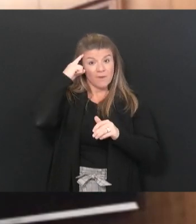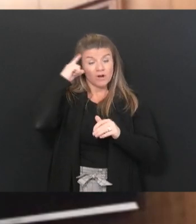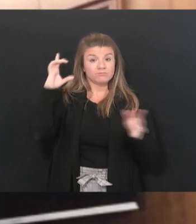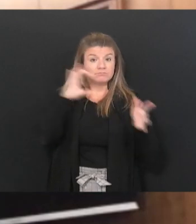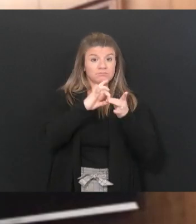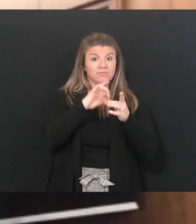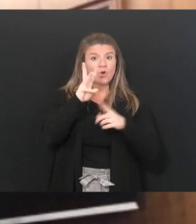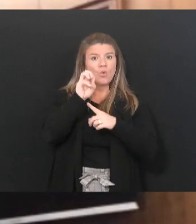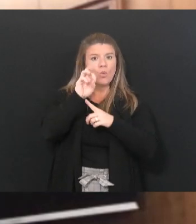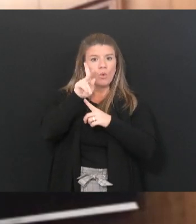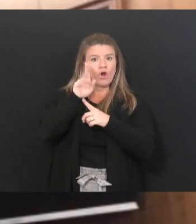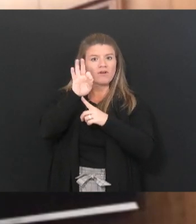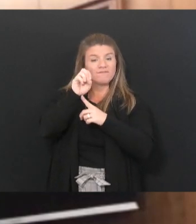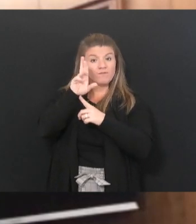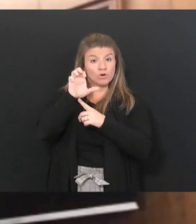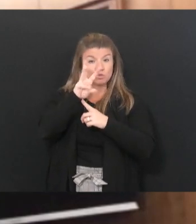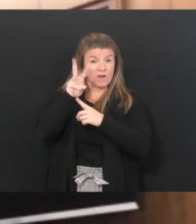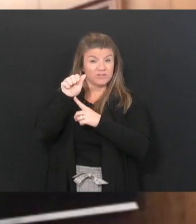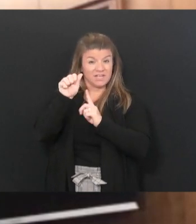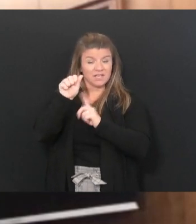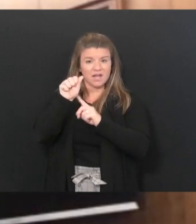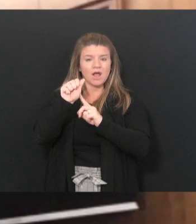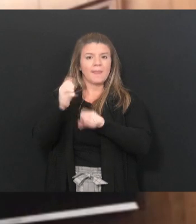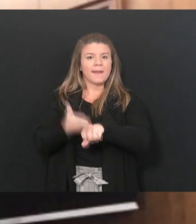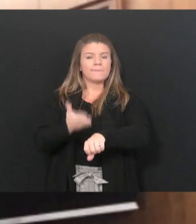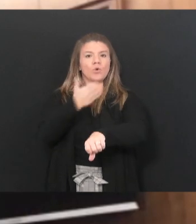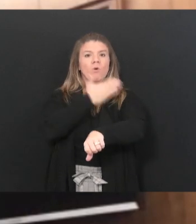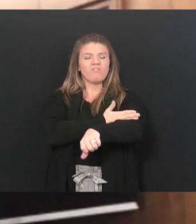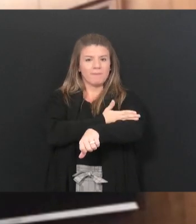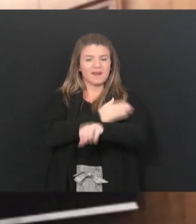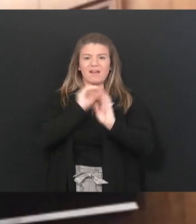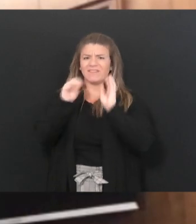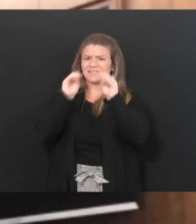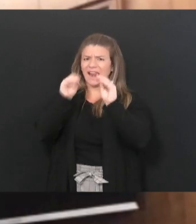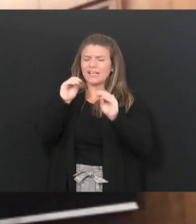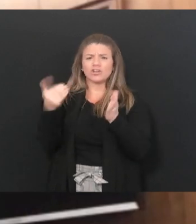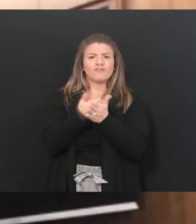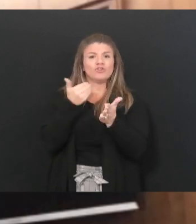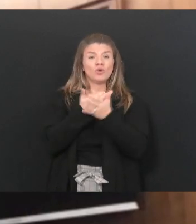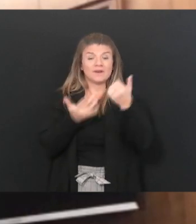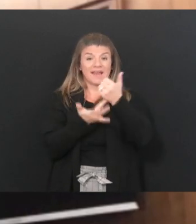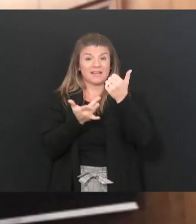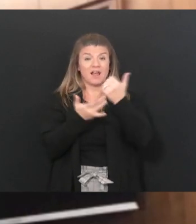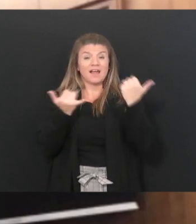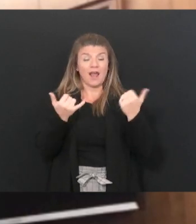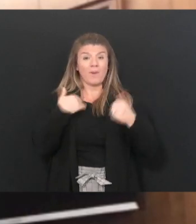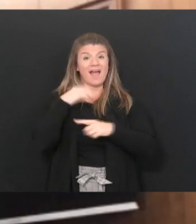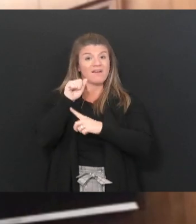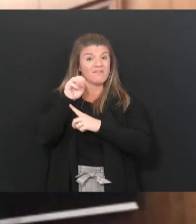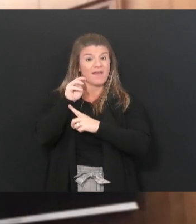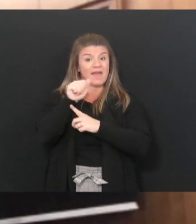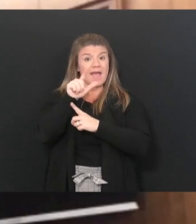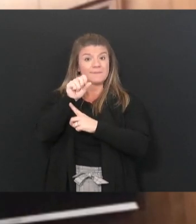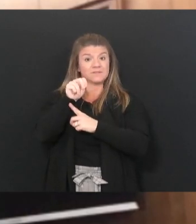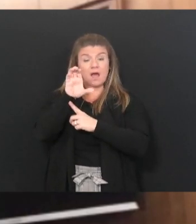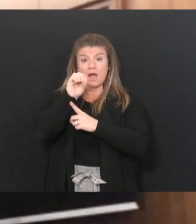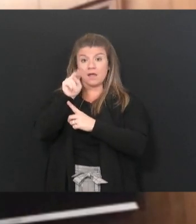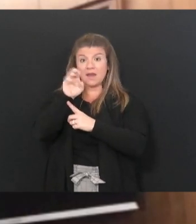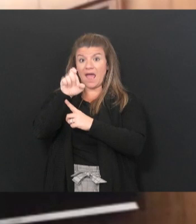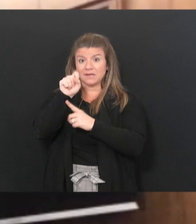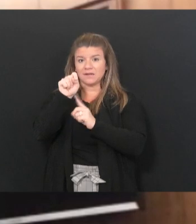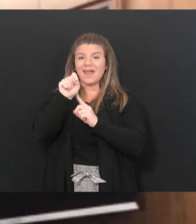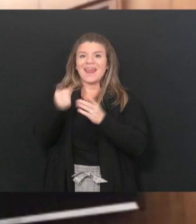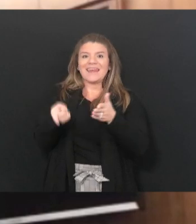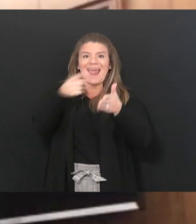West Virginia, the improvement and installation of technology such as the Amazon Connect, and then the next phase next week